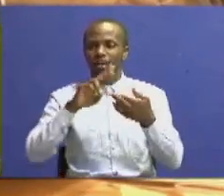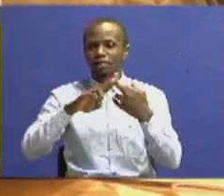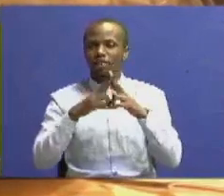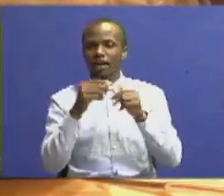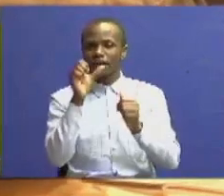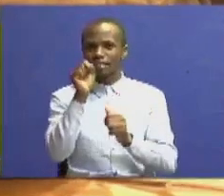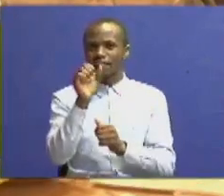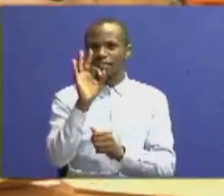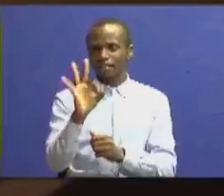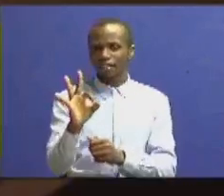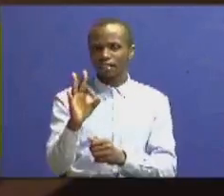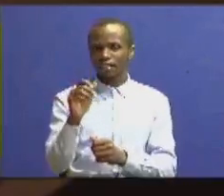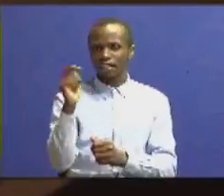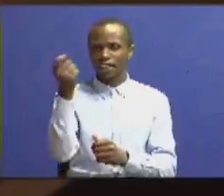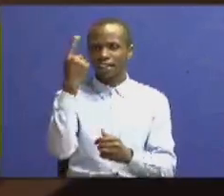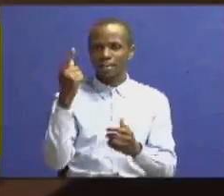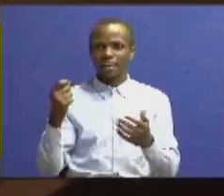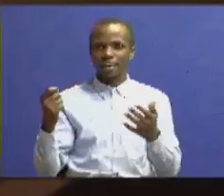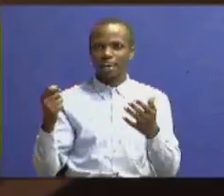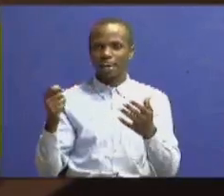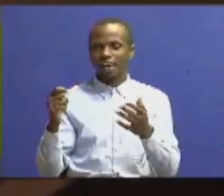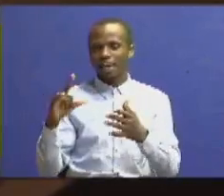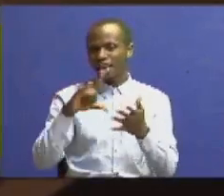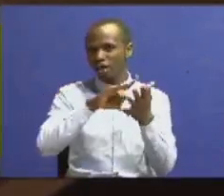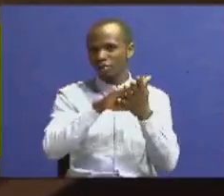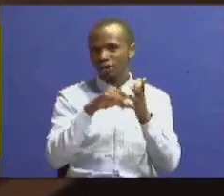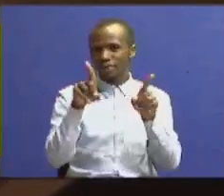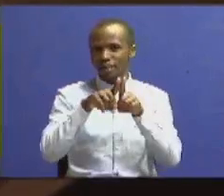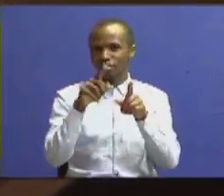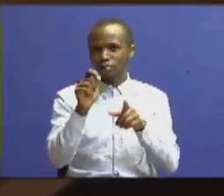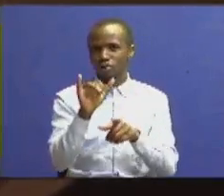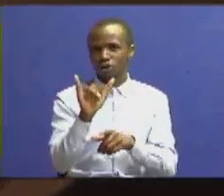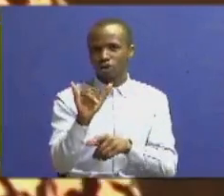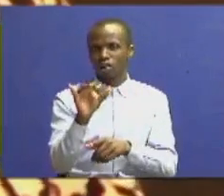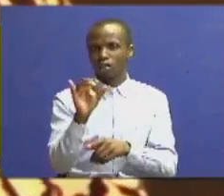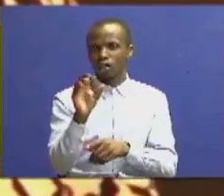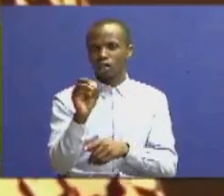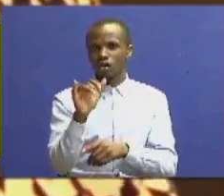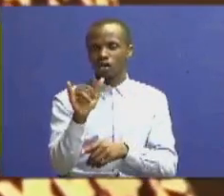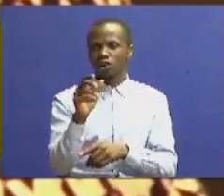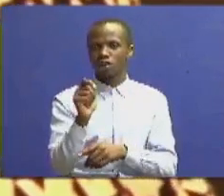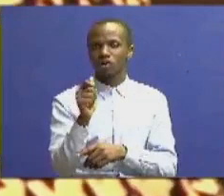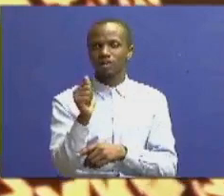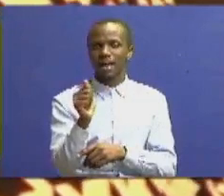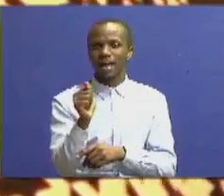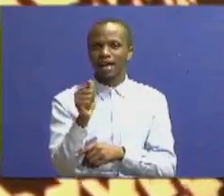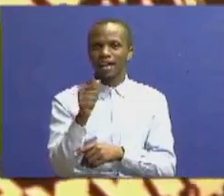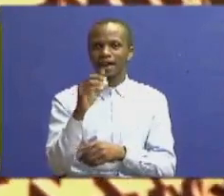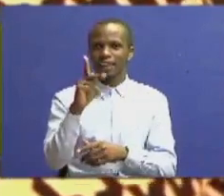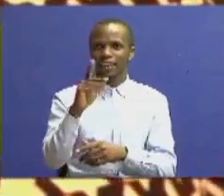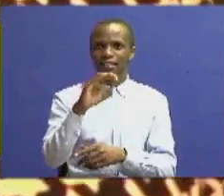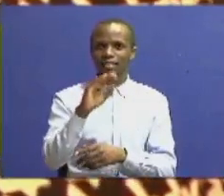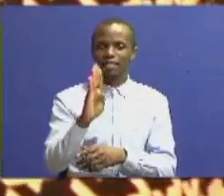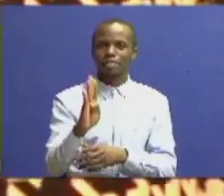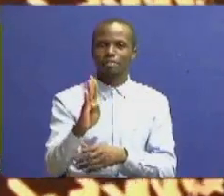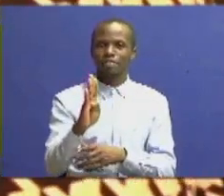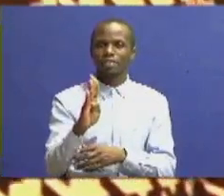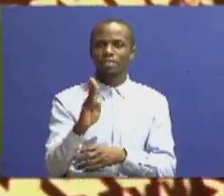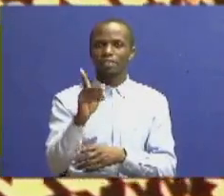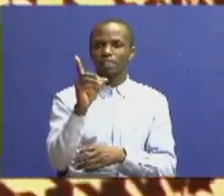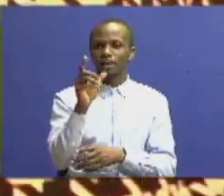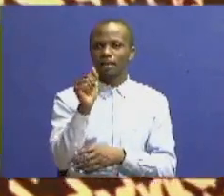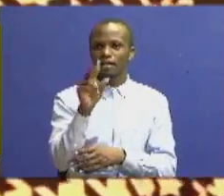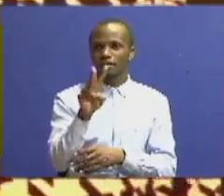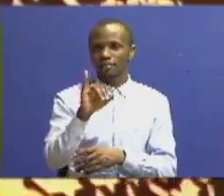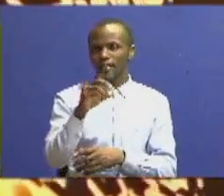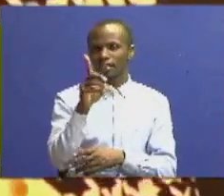KCB, Kenya Airways, and Toyota so as to make sure their goals align with the ministry's expectations. On behalf of Devin Kome, the